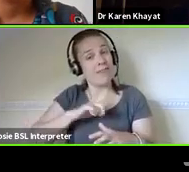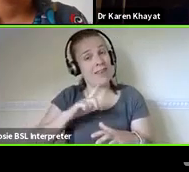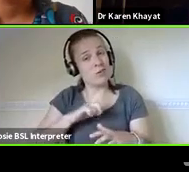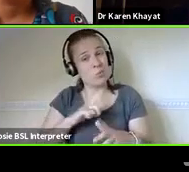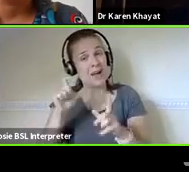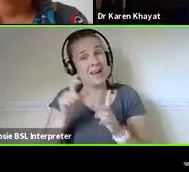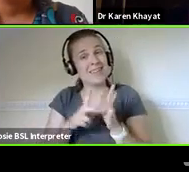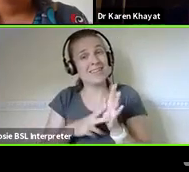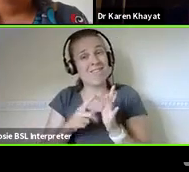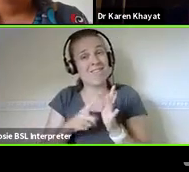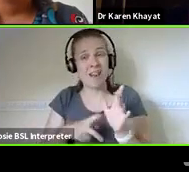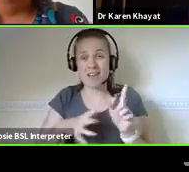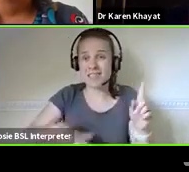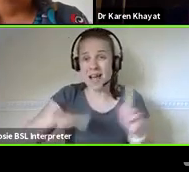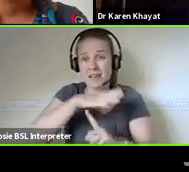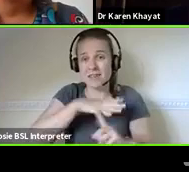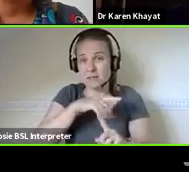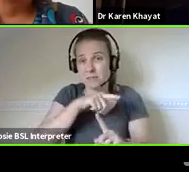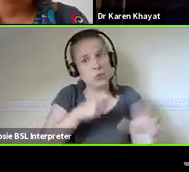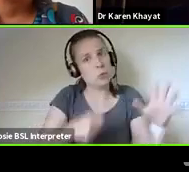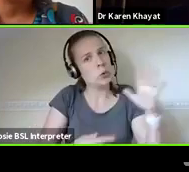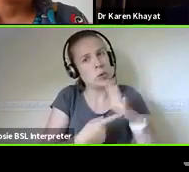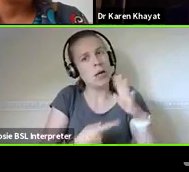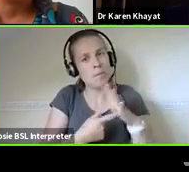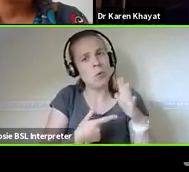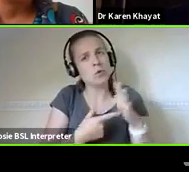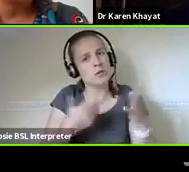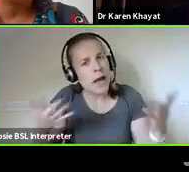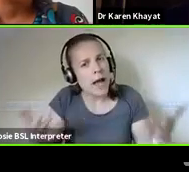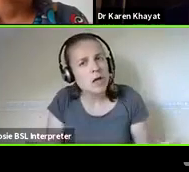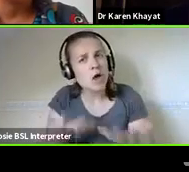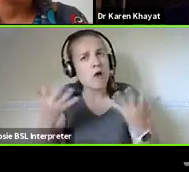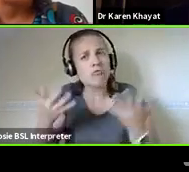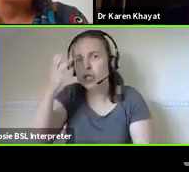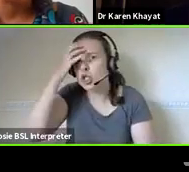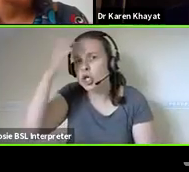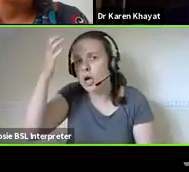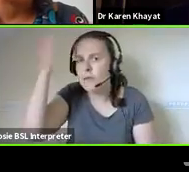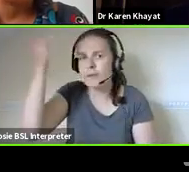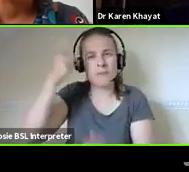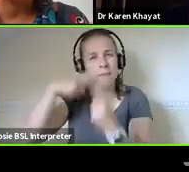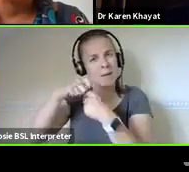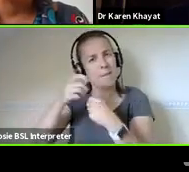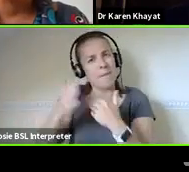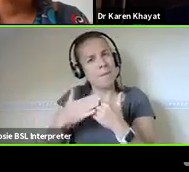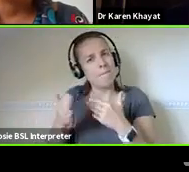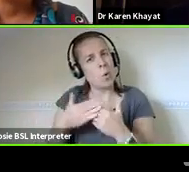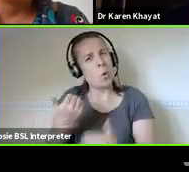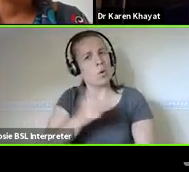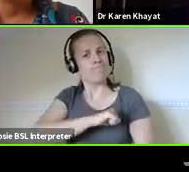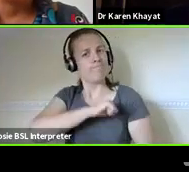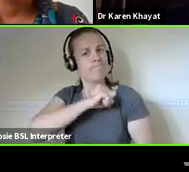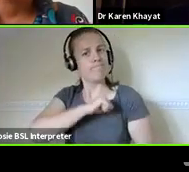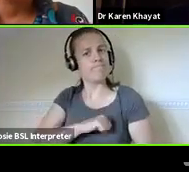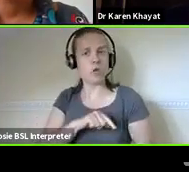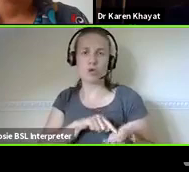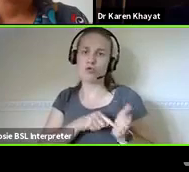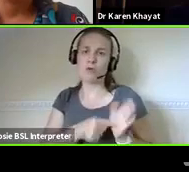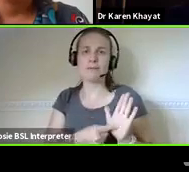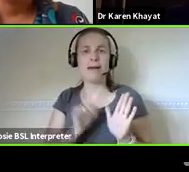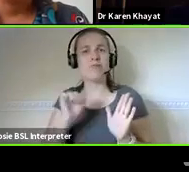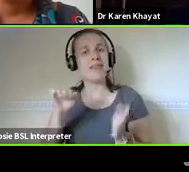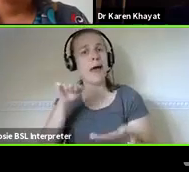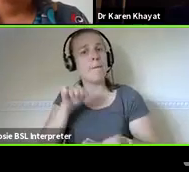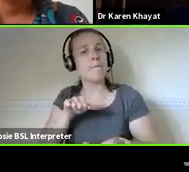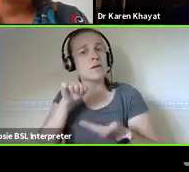role in promoting and encouraging governments to be more transparent about the budgets they are